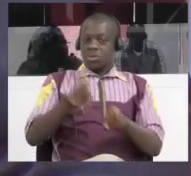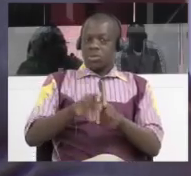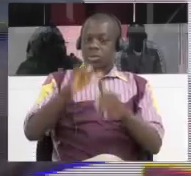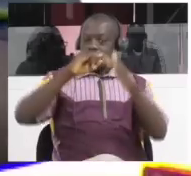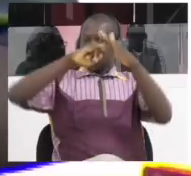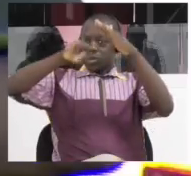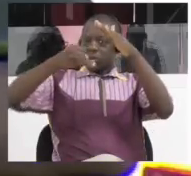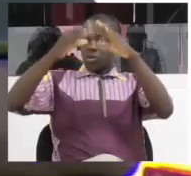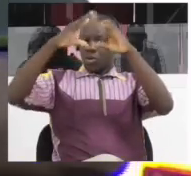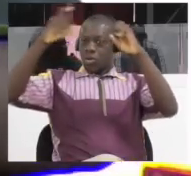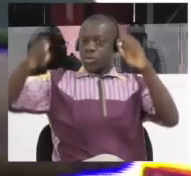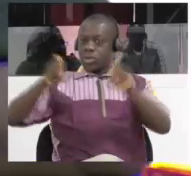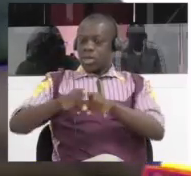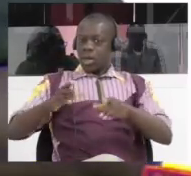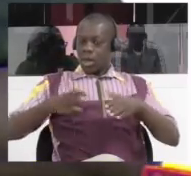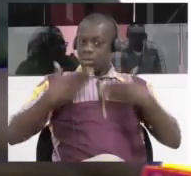Nigerians?